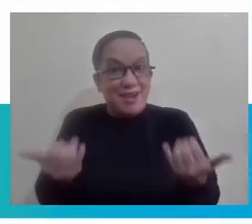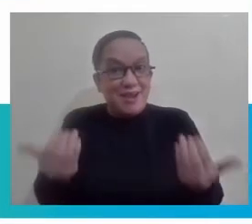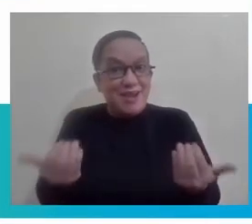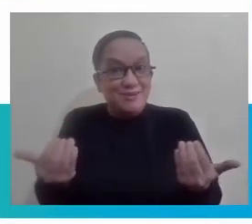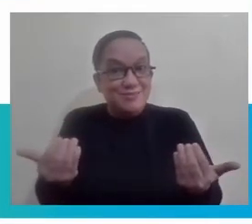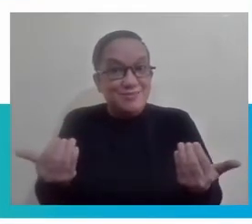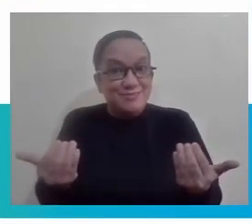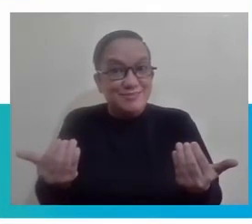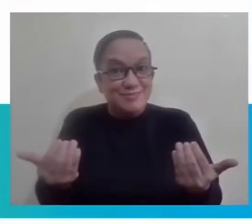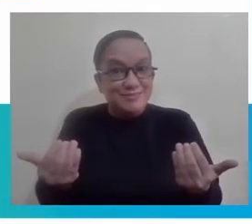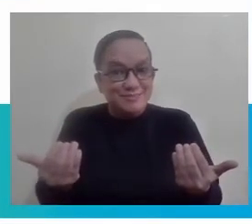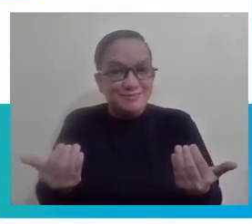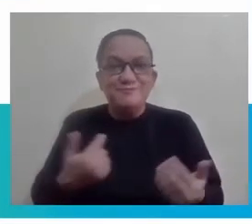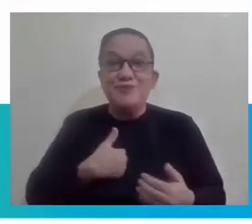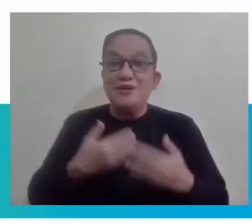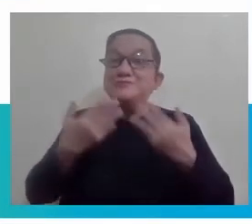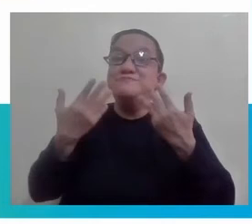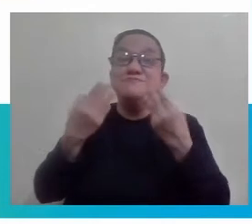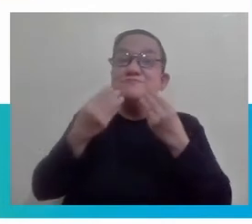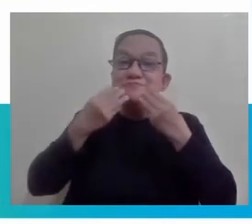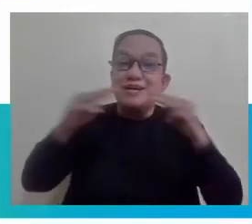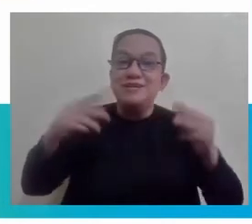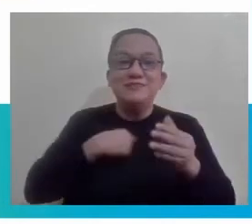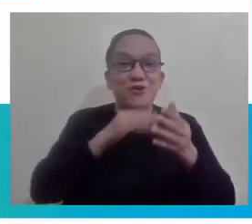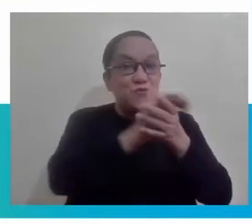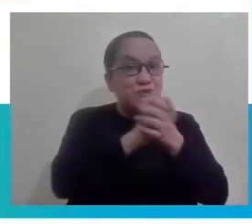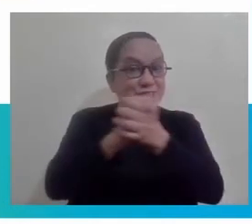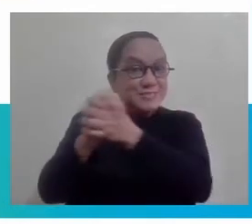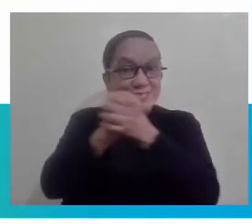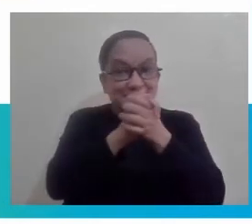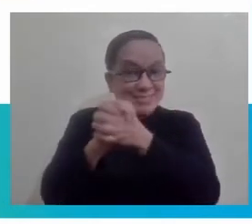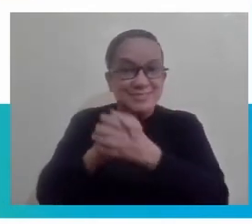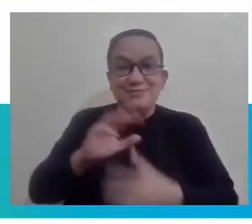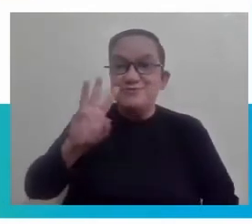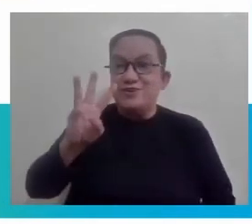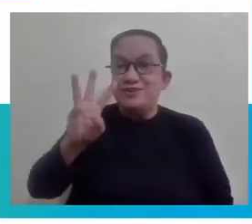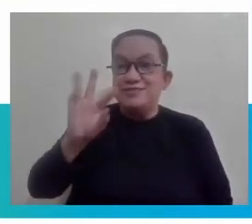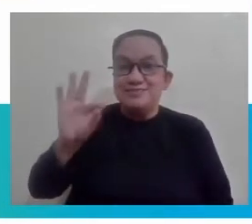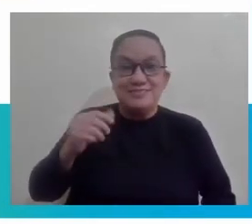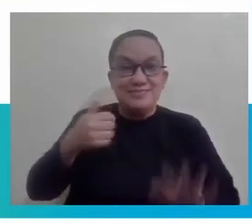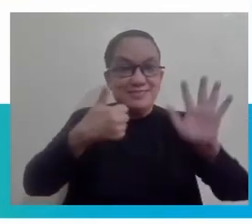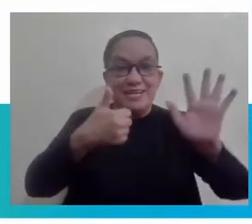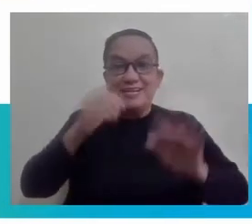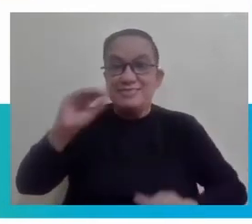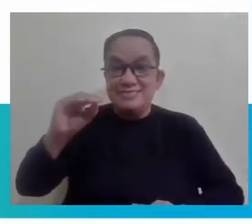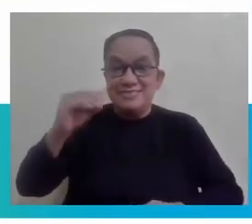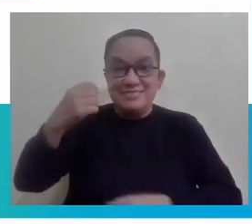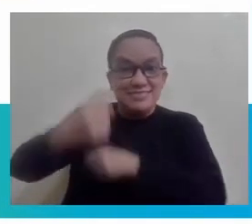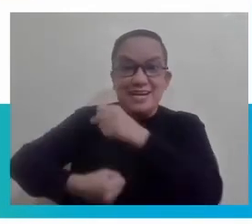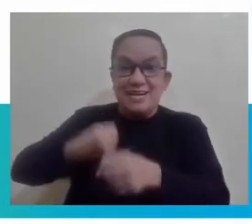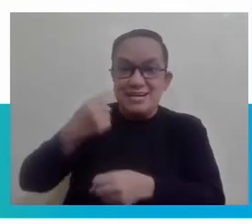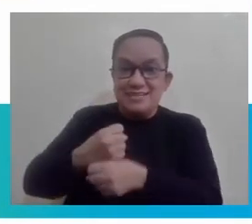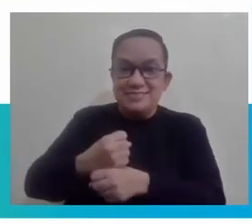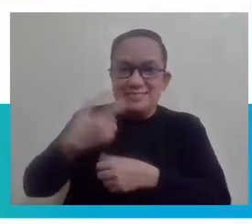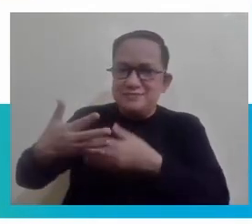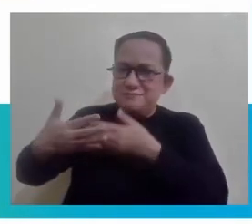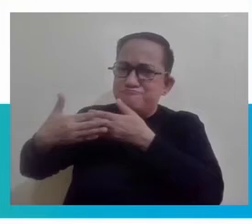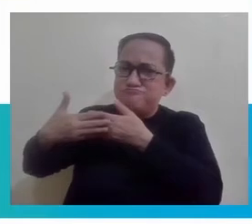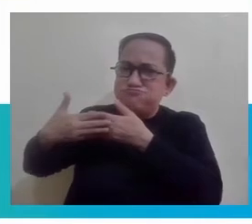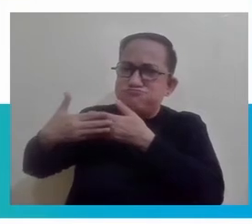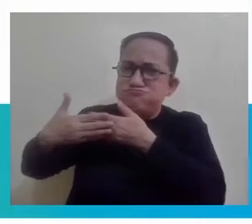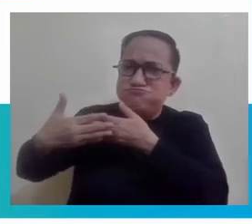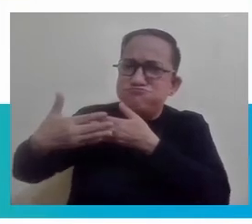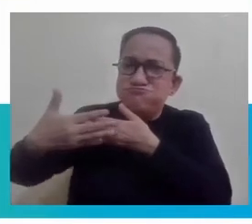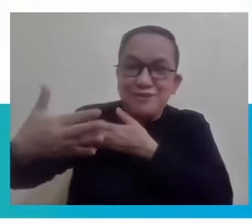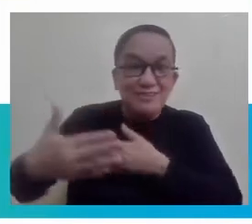its 60th anniversary just last week. You've certainly come a long way in these 60 years.